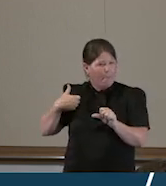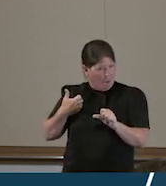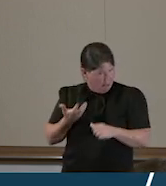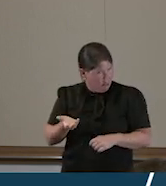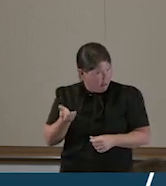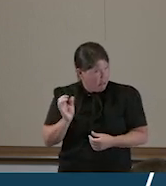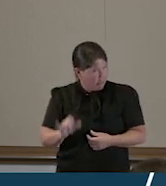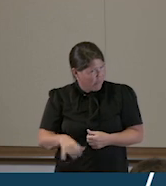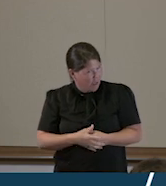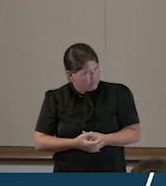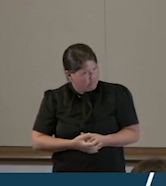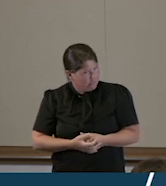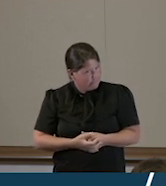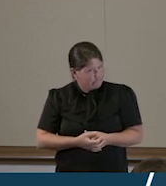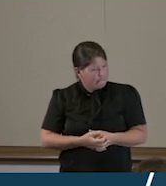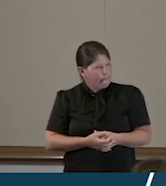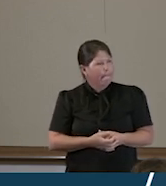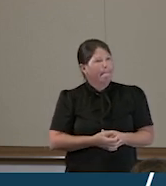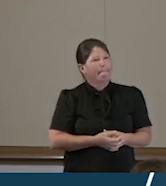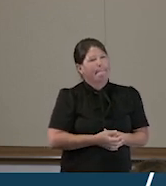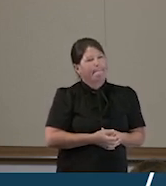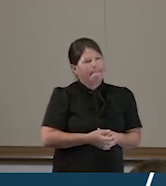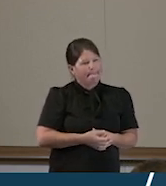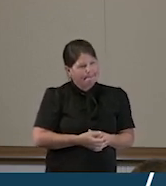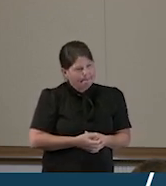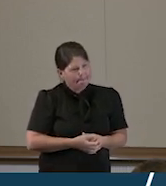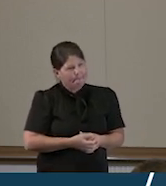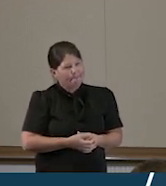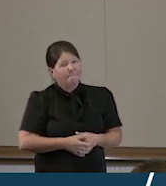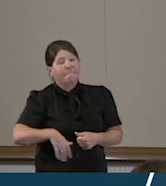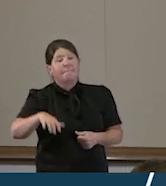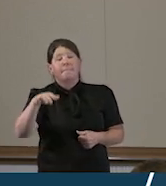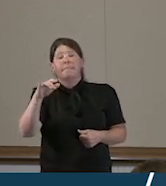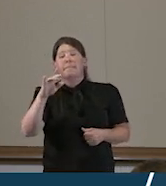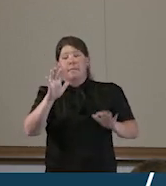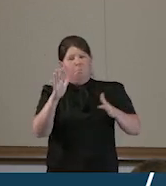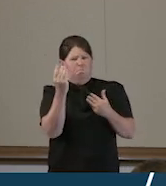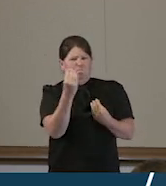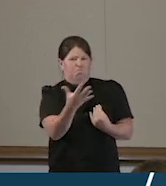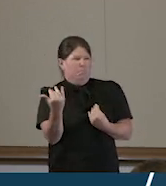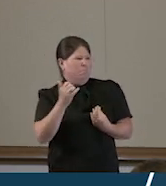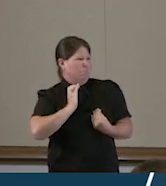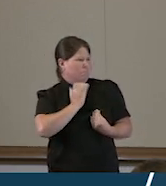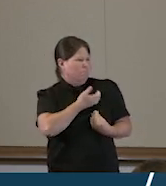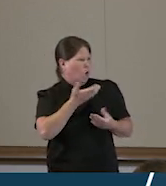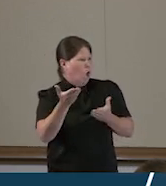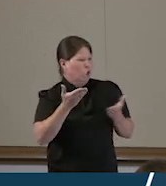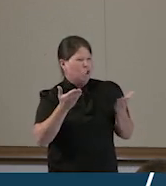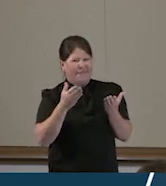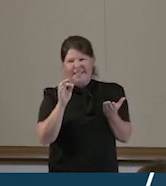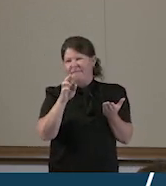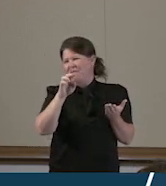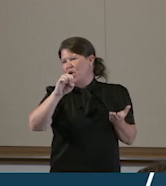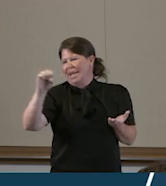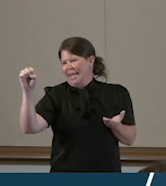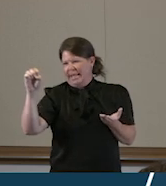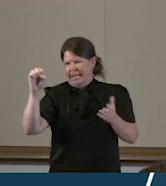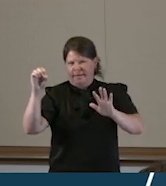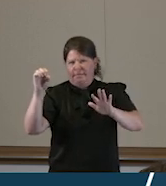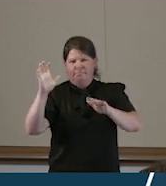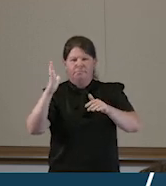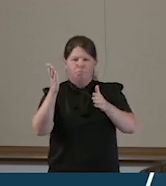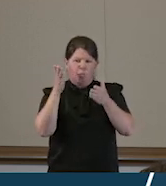fence, I would say, our services are completely free at Disability Rights Florida. I would reach out to our intake